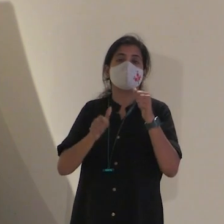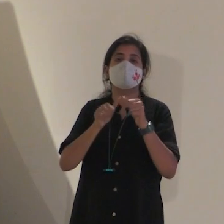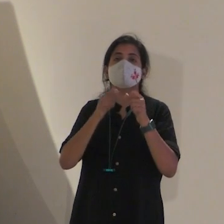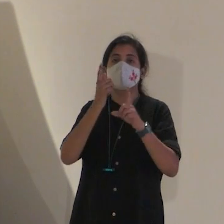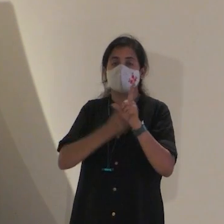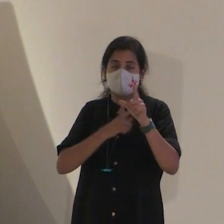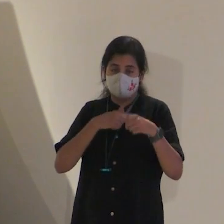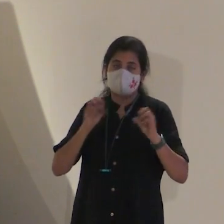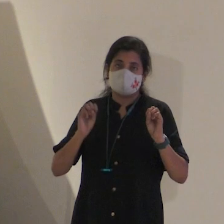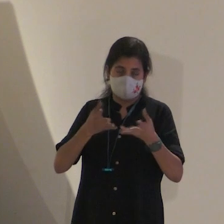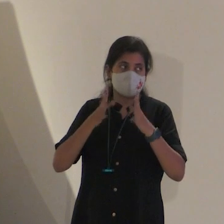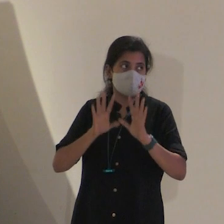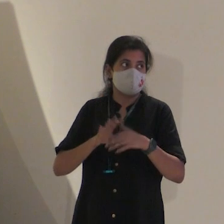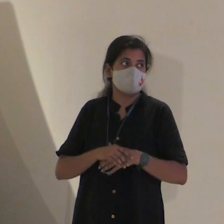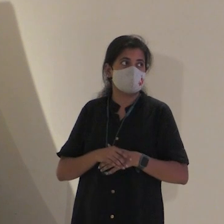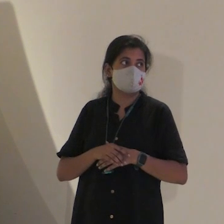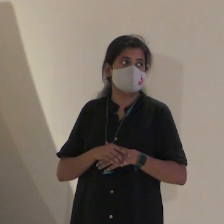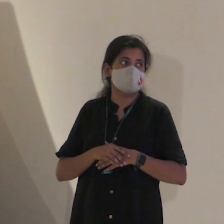the entire museum opened this year.